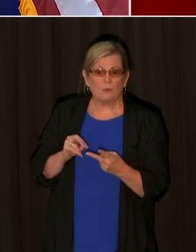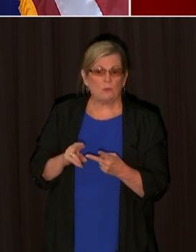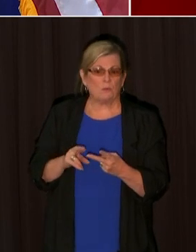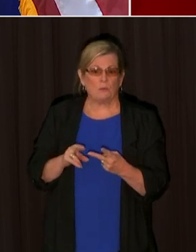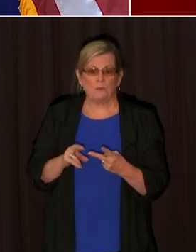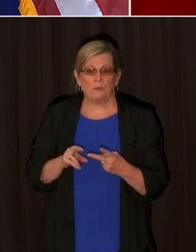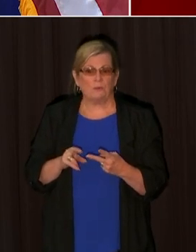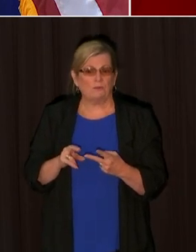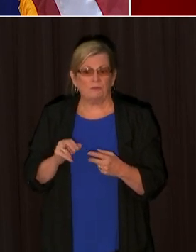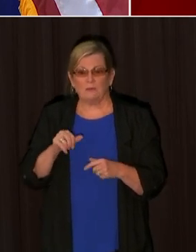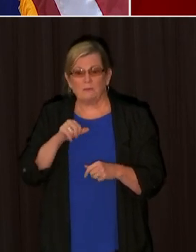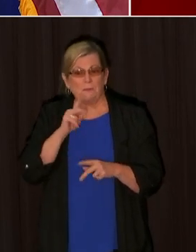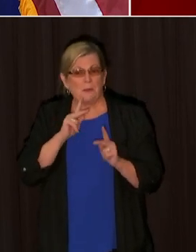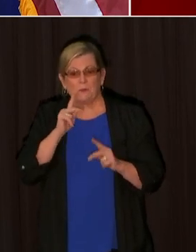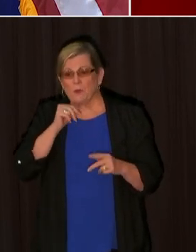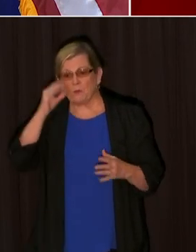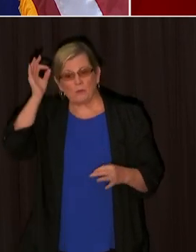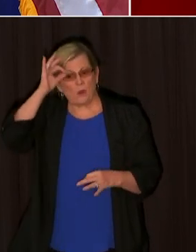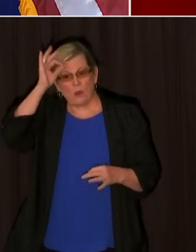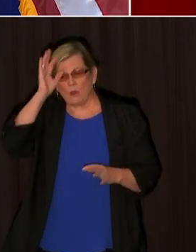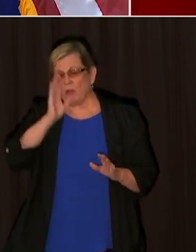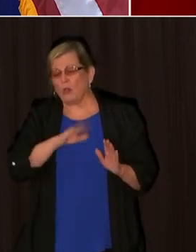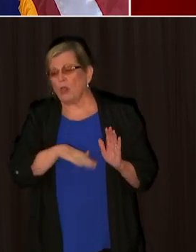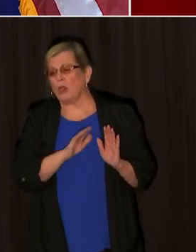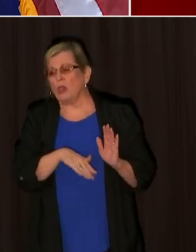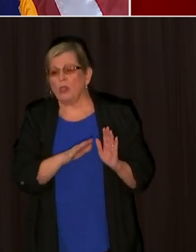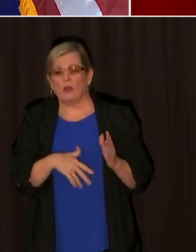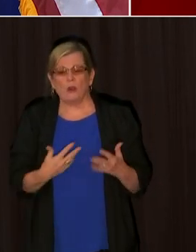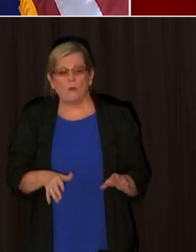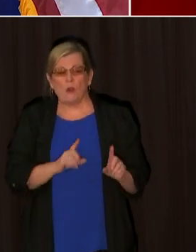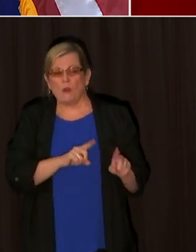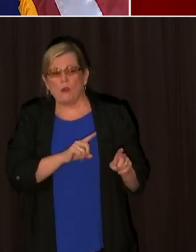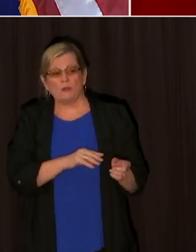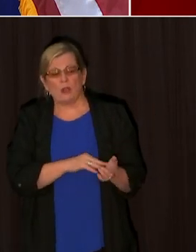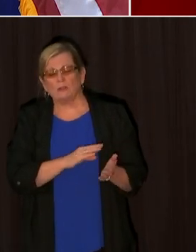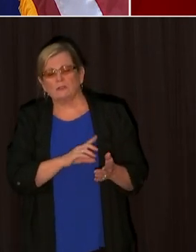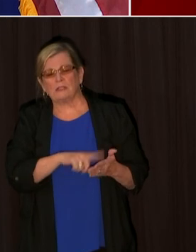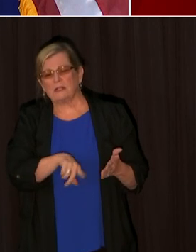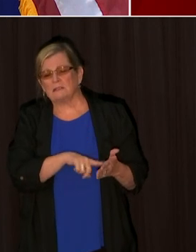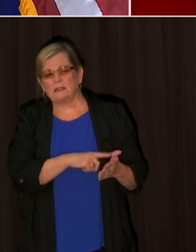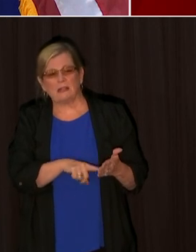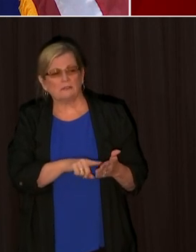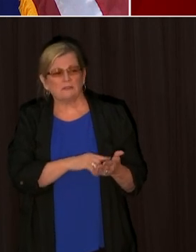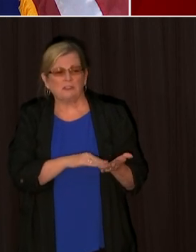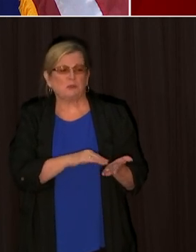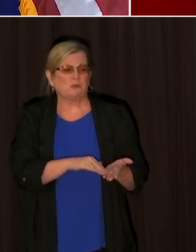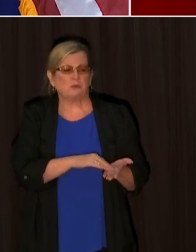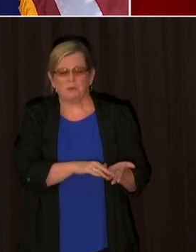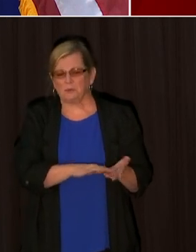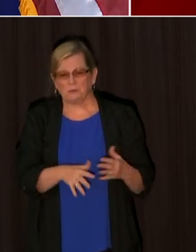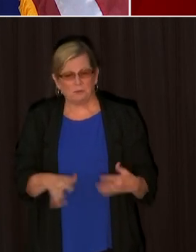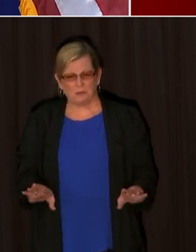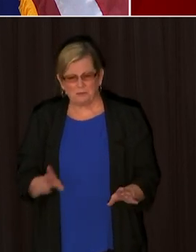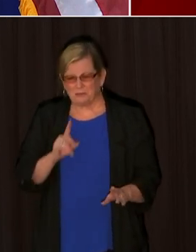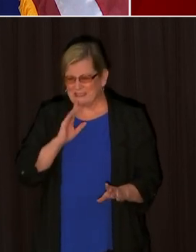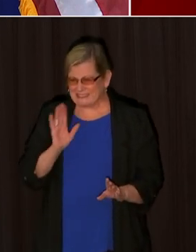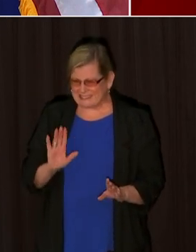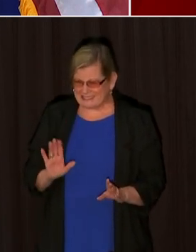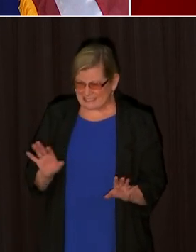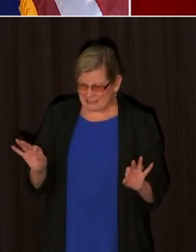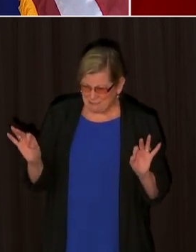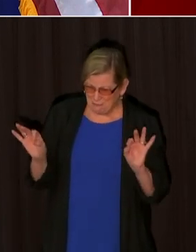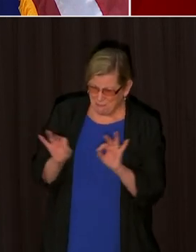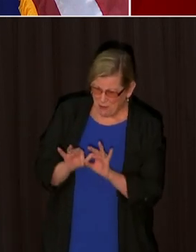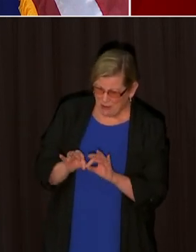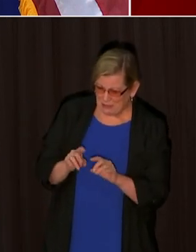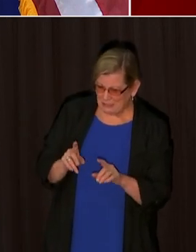not diagnosed timely and treated appropriately. So it's critically important that people recognize that pandemics have the potential